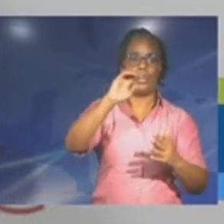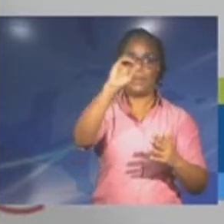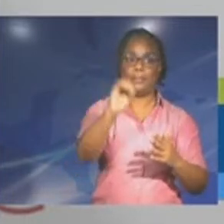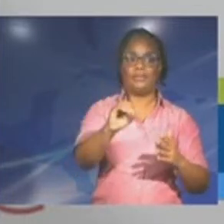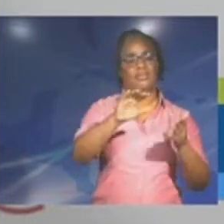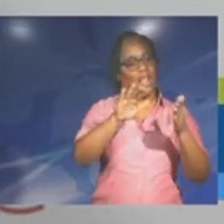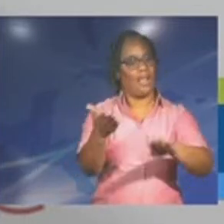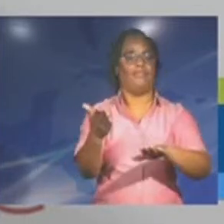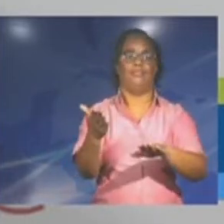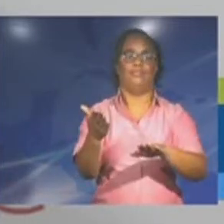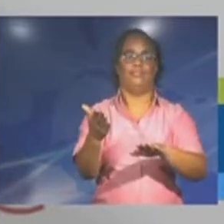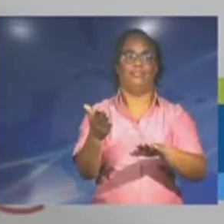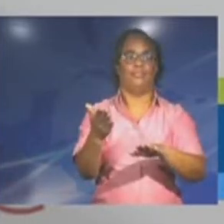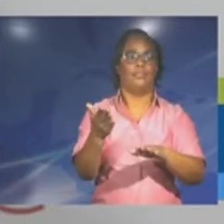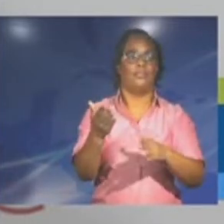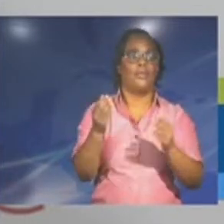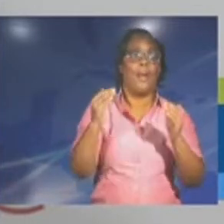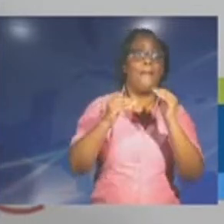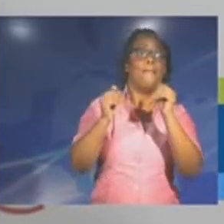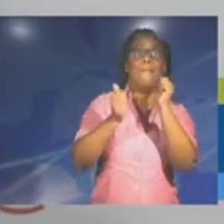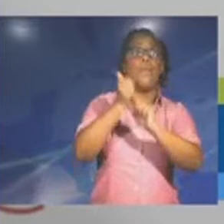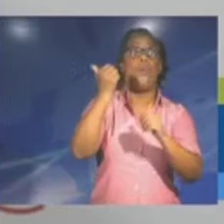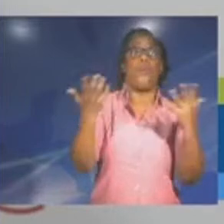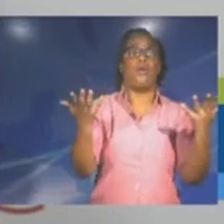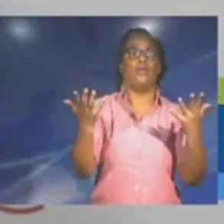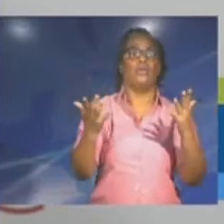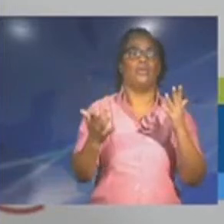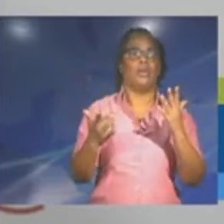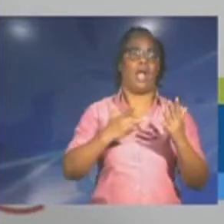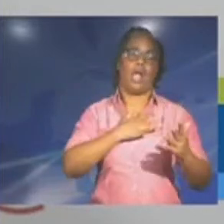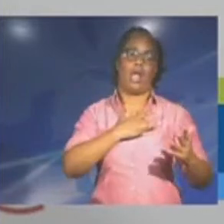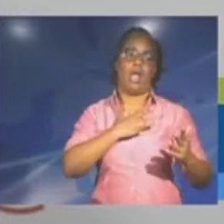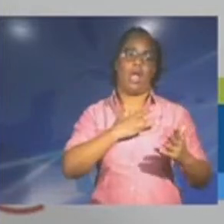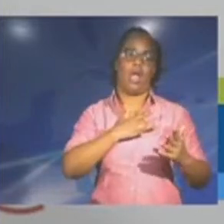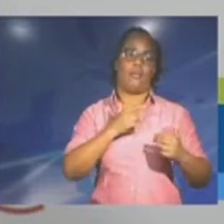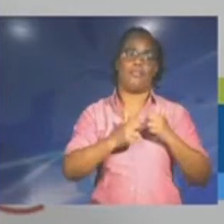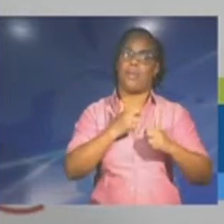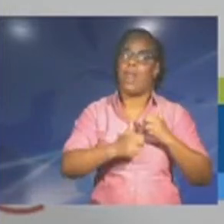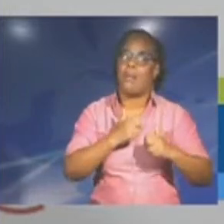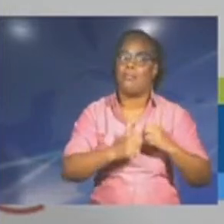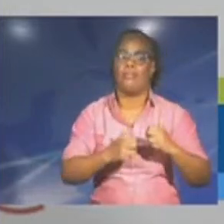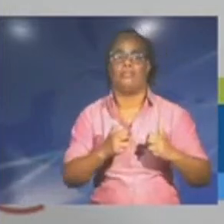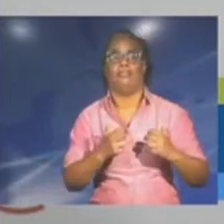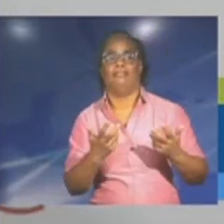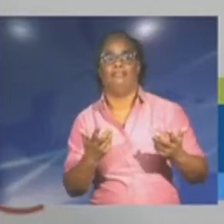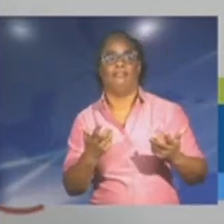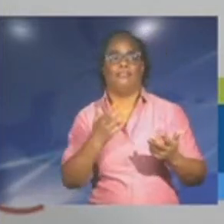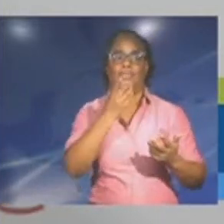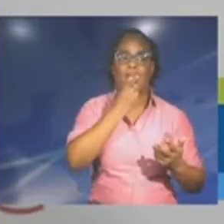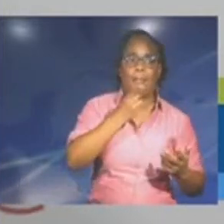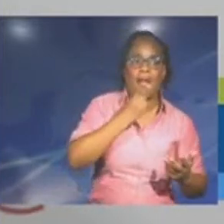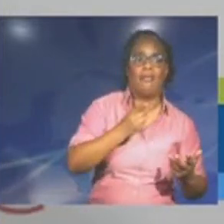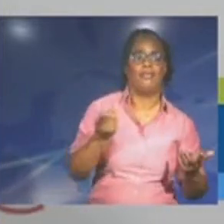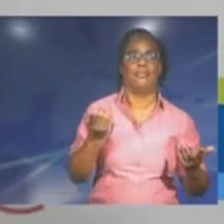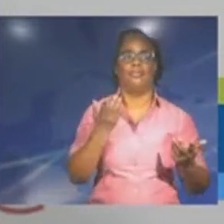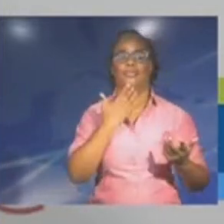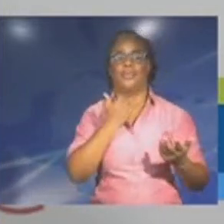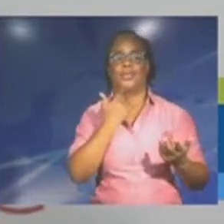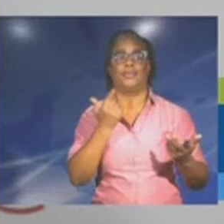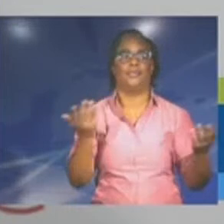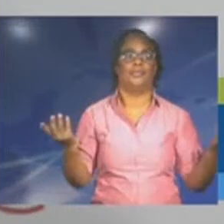disease, 25%, diabetes, 17%, cancers, 17%, and